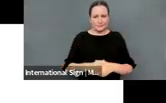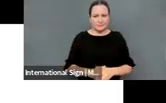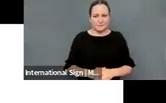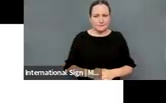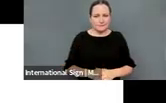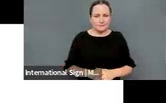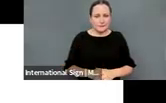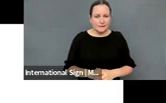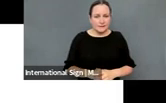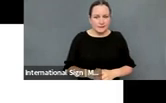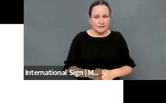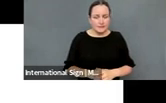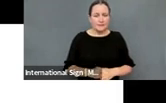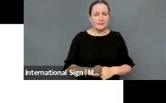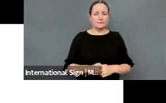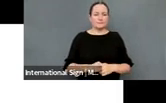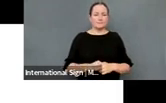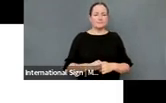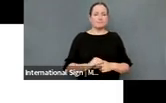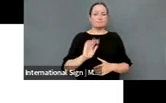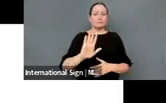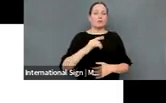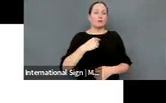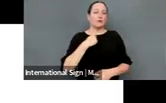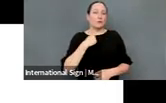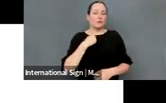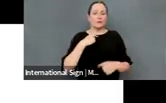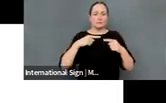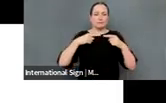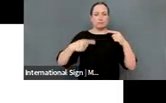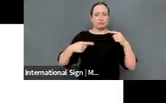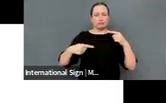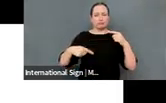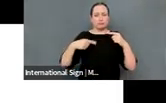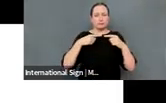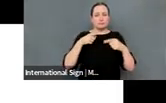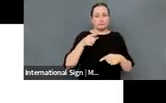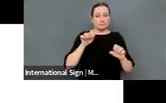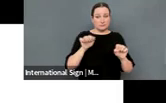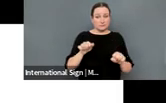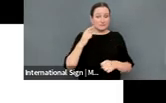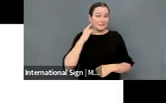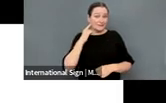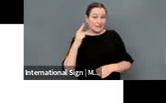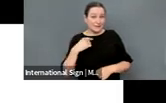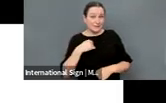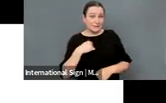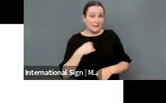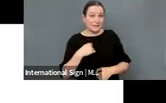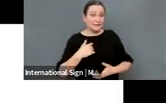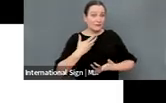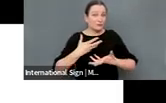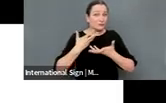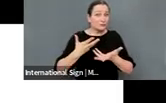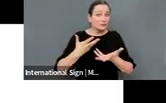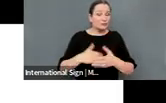Okay, so yeah, the voice is breaking, so participants can't follow the coverage. Hear me? What we can do